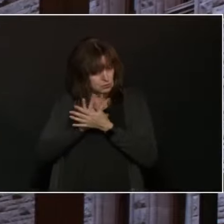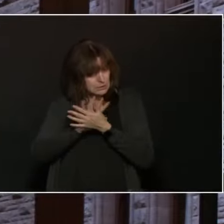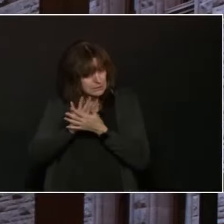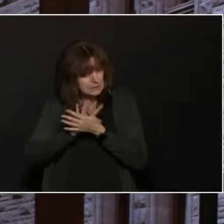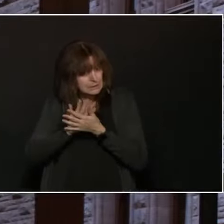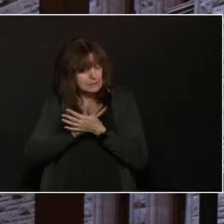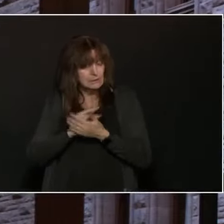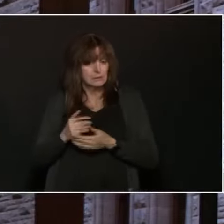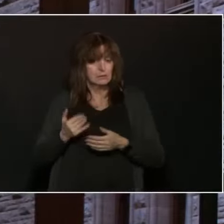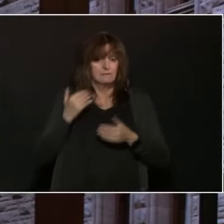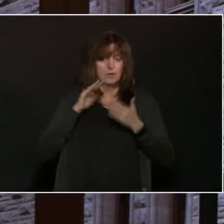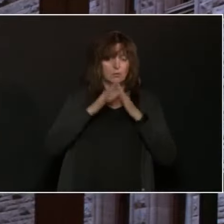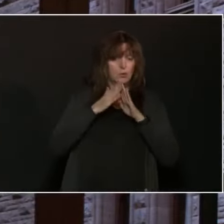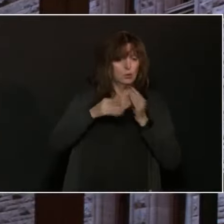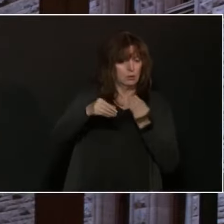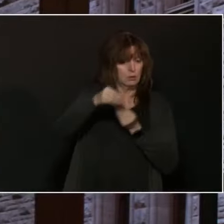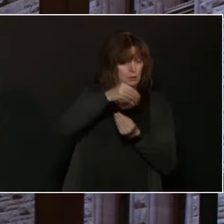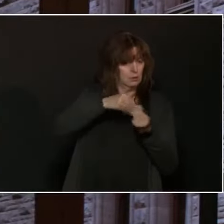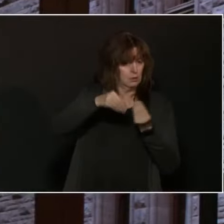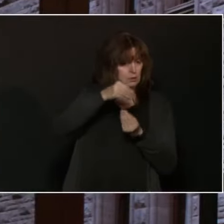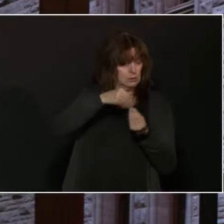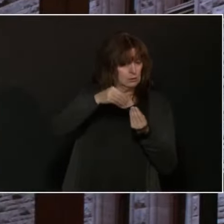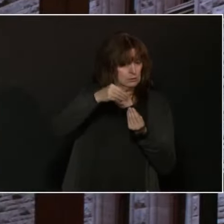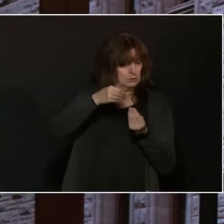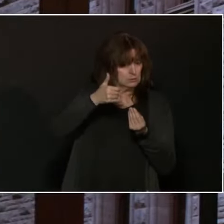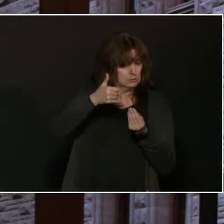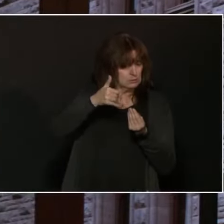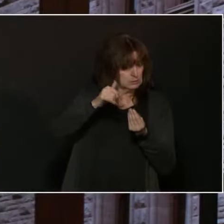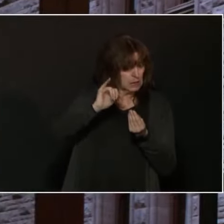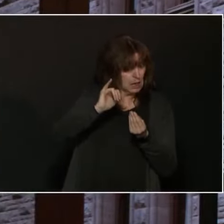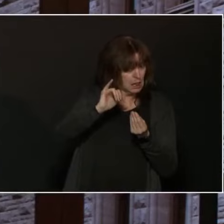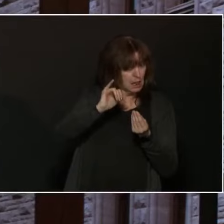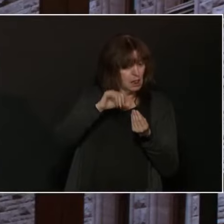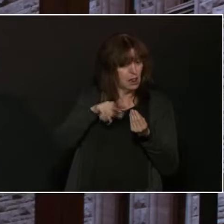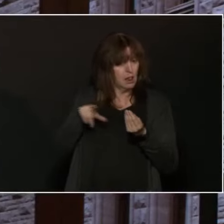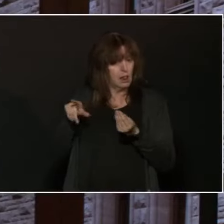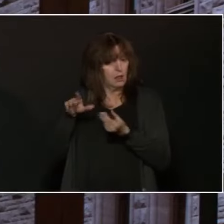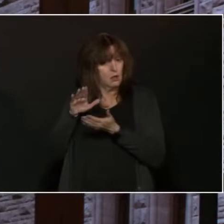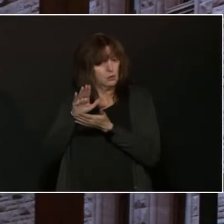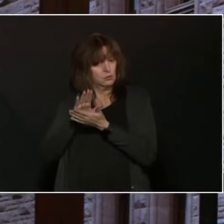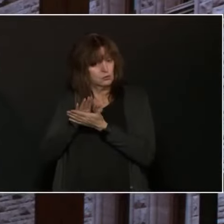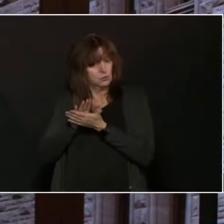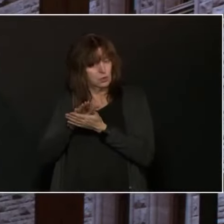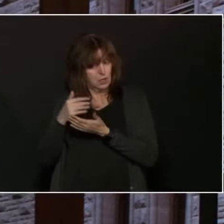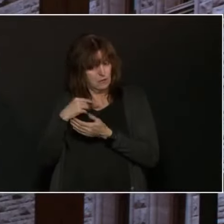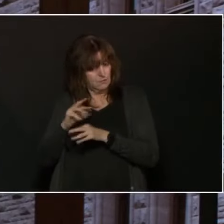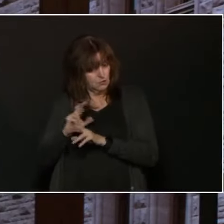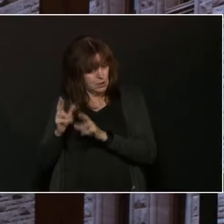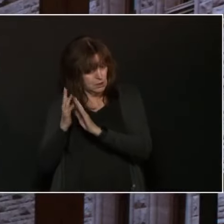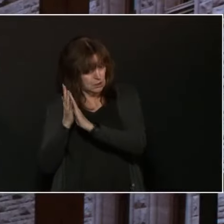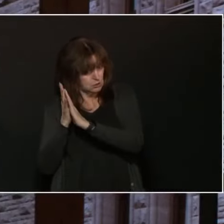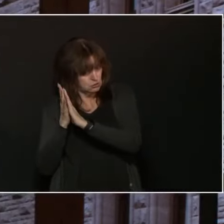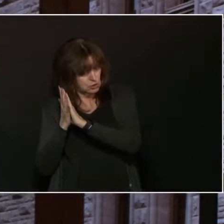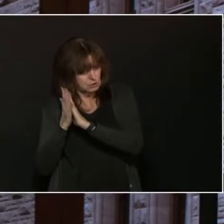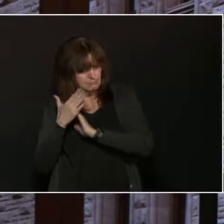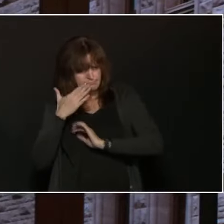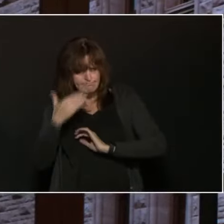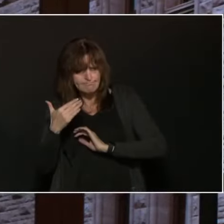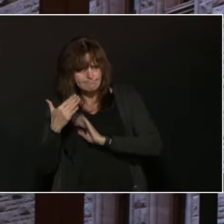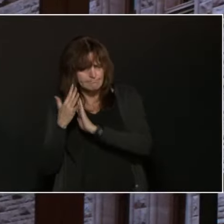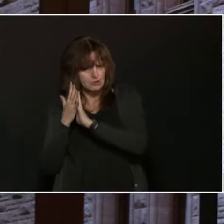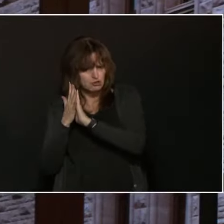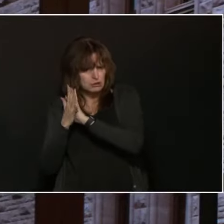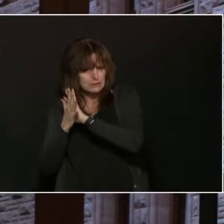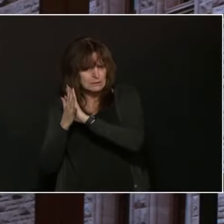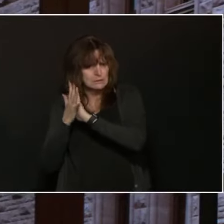community, do you have a wall or a protection around there so that the graph that's alluded to here in Dr. Brown's